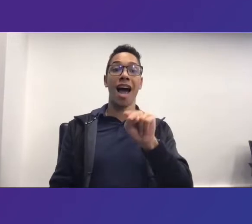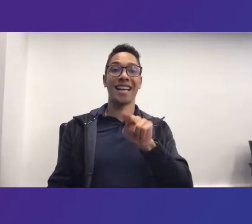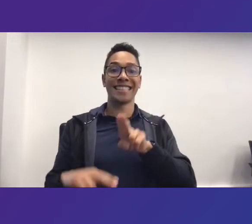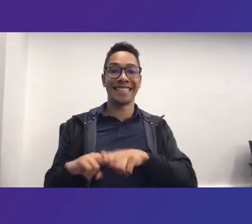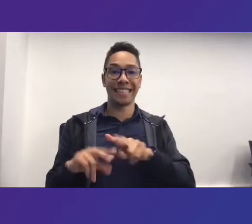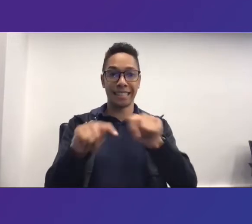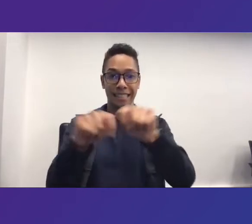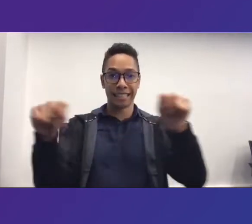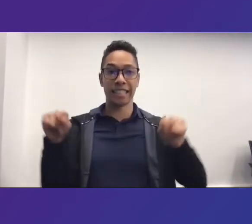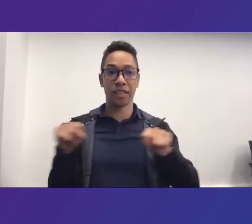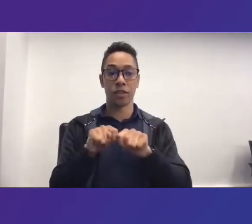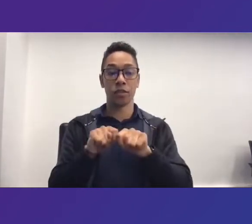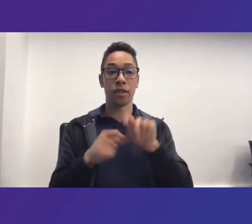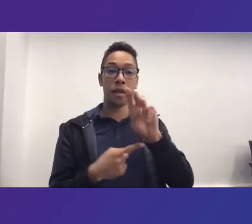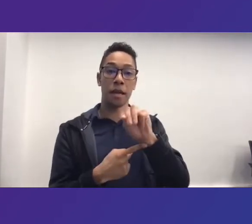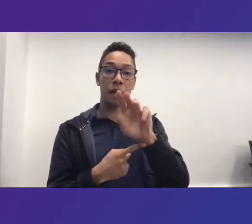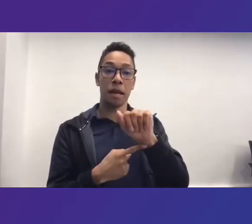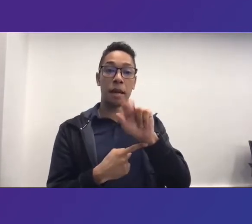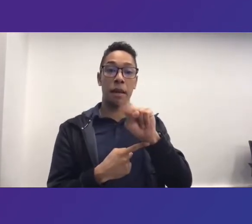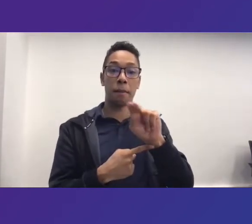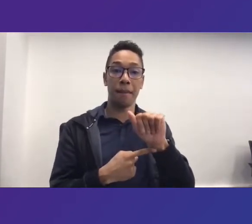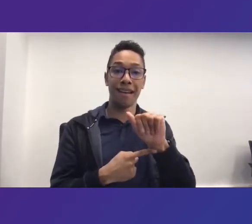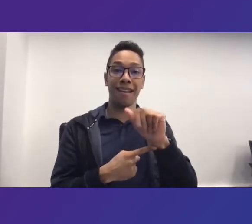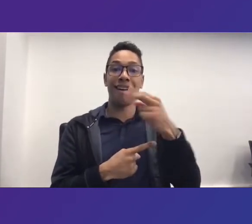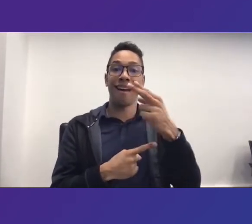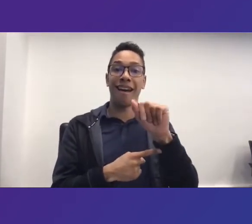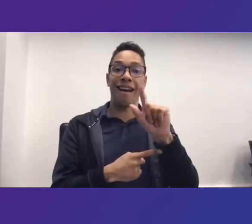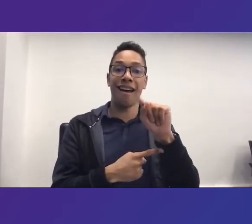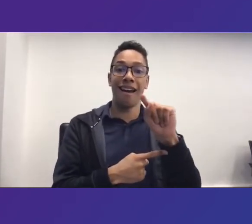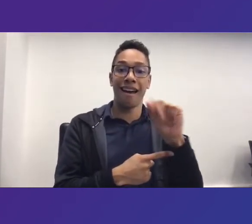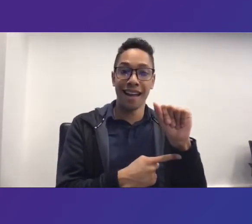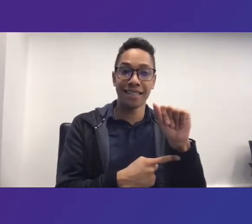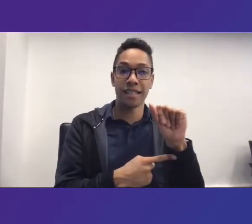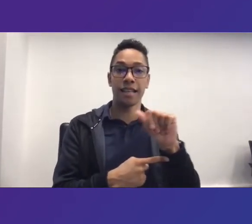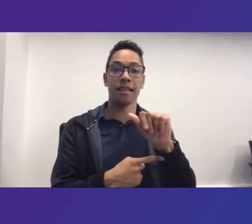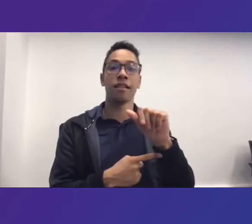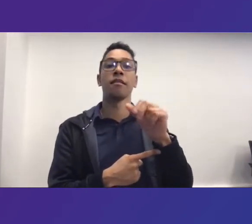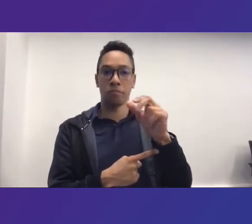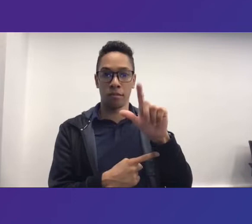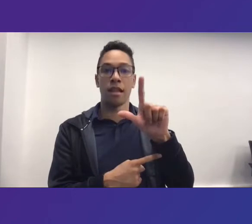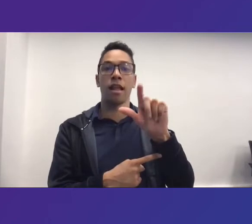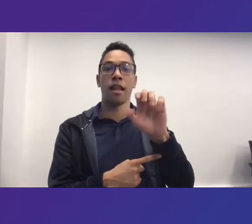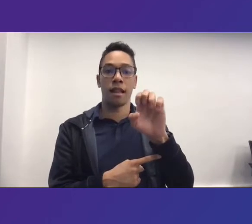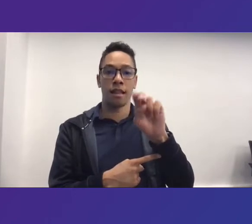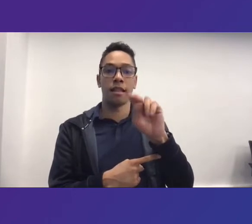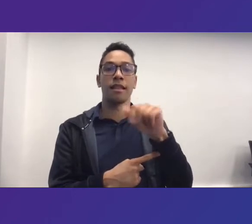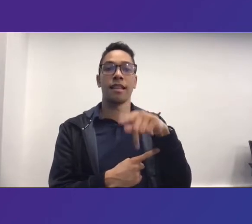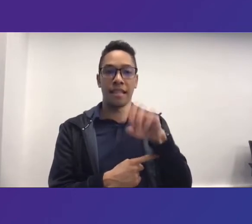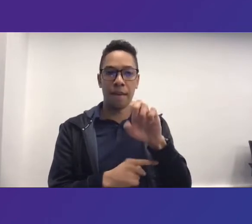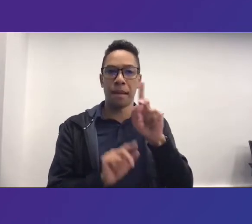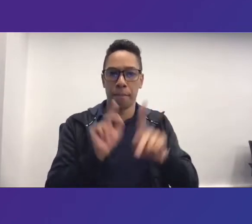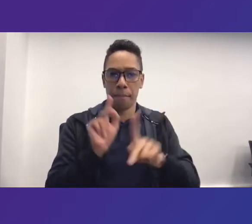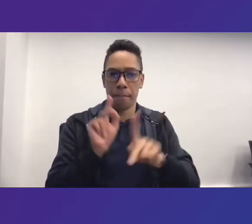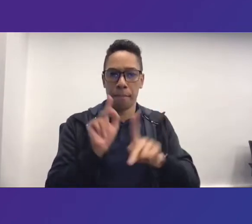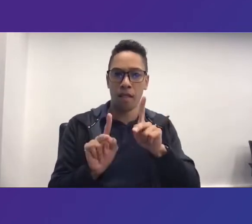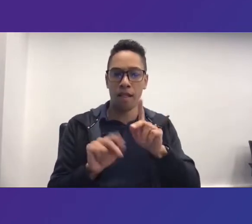territory, Mana Hata Lenape-Hoking, the homeland of the disposed Lenape